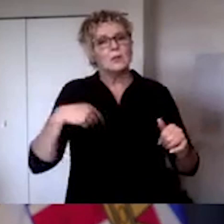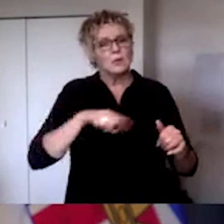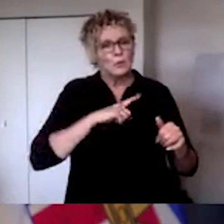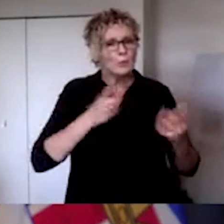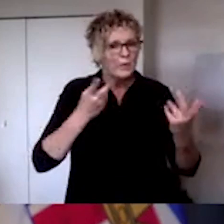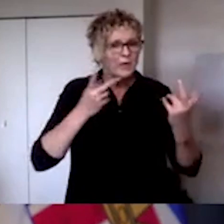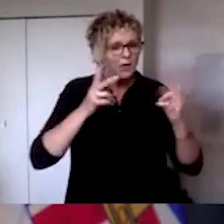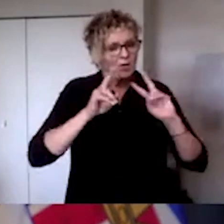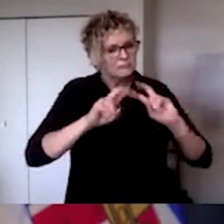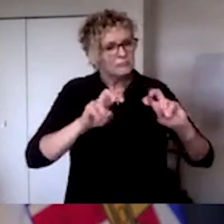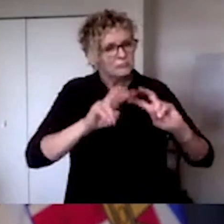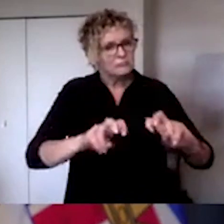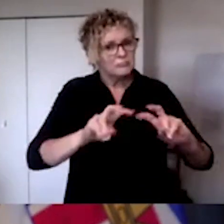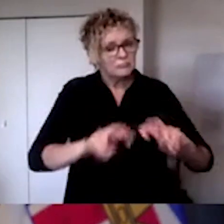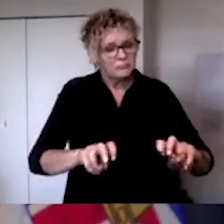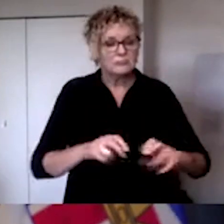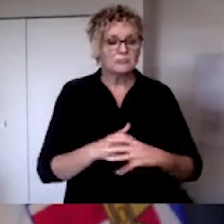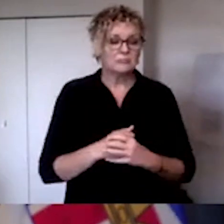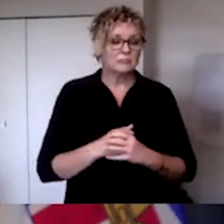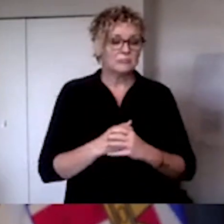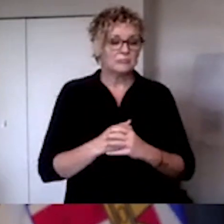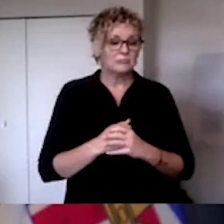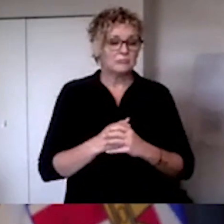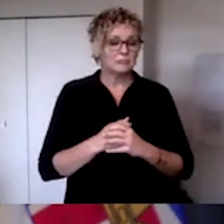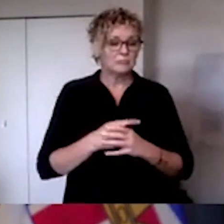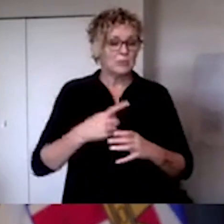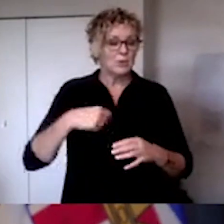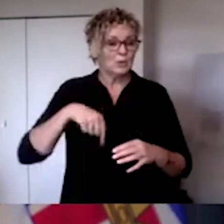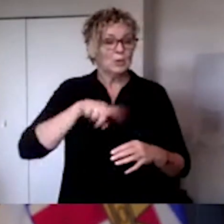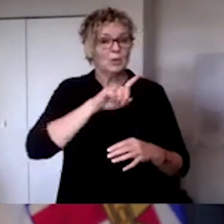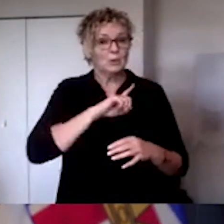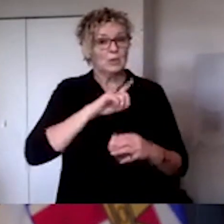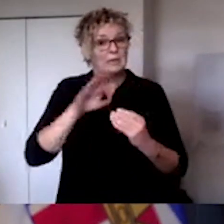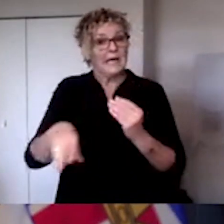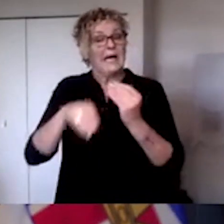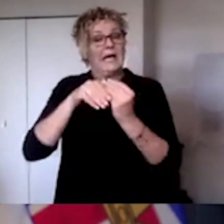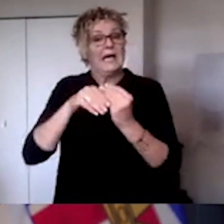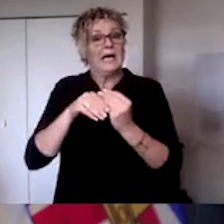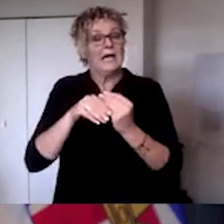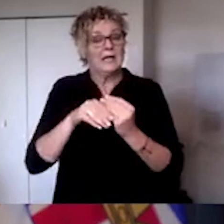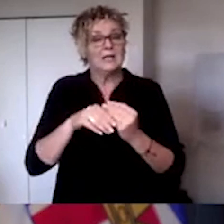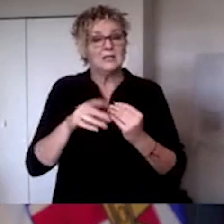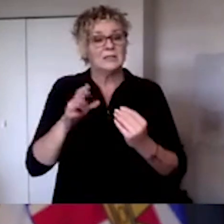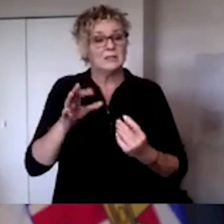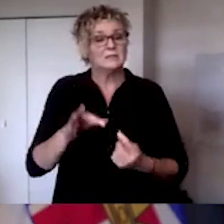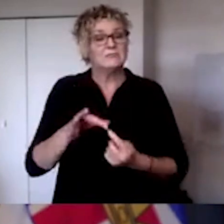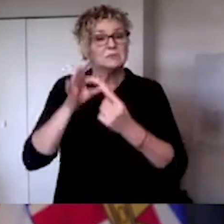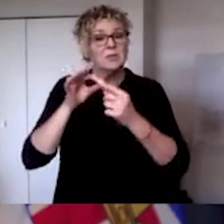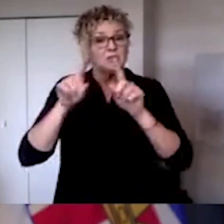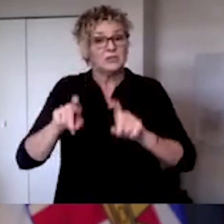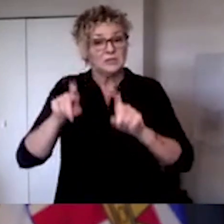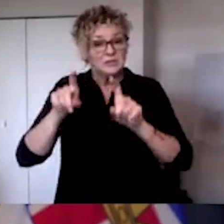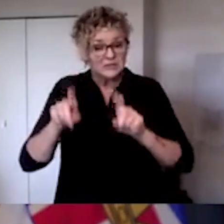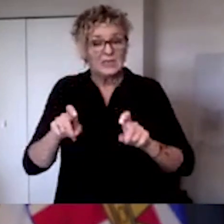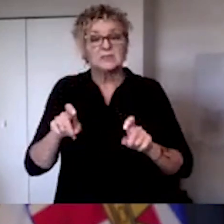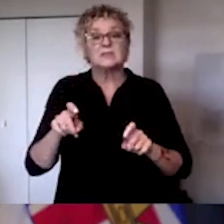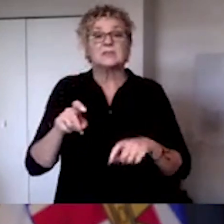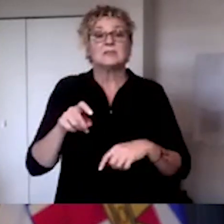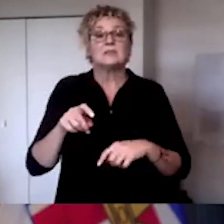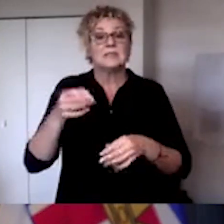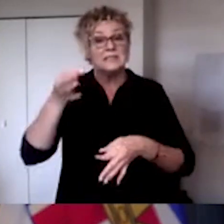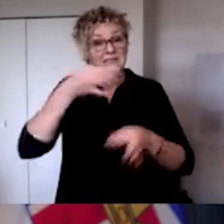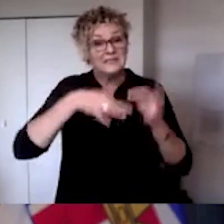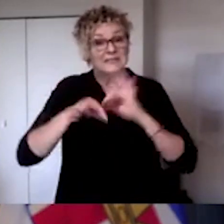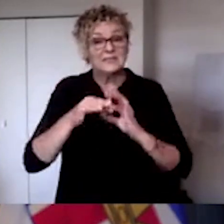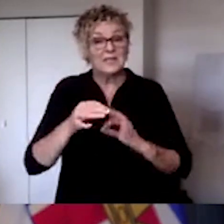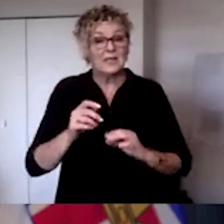with risks of exposure, risks of infection in BC. We have been looking at what are some other ways